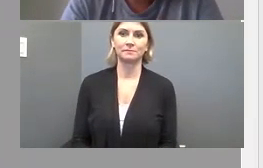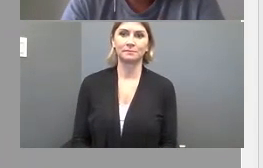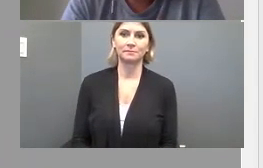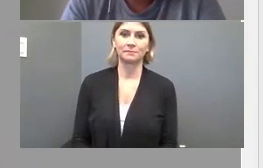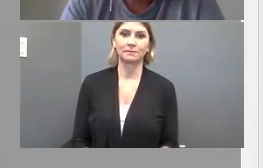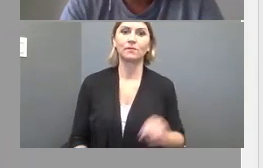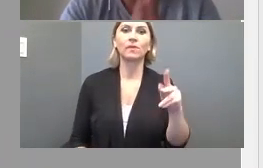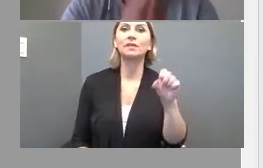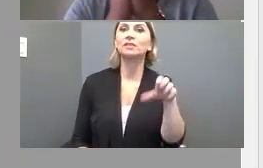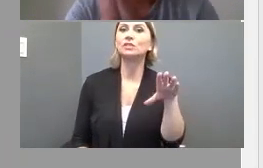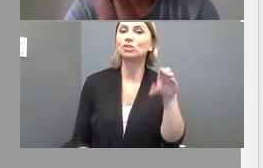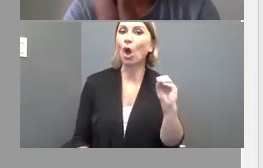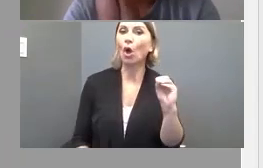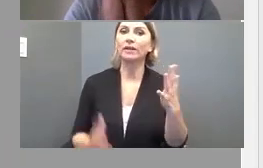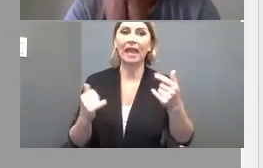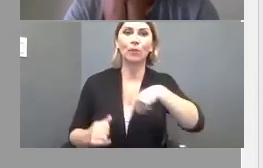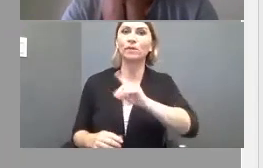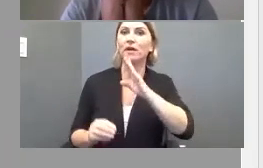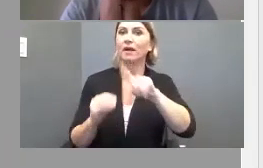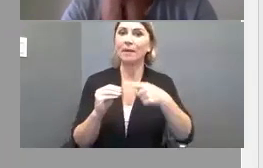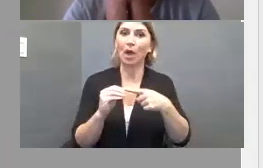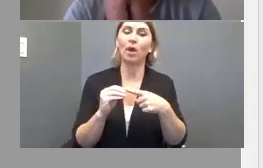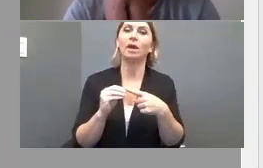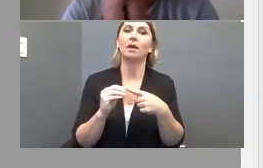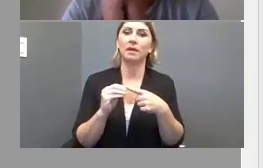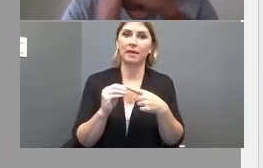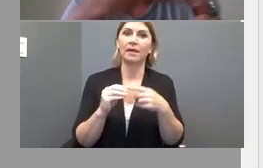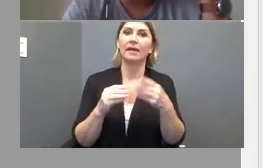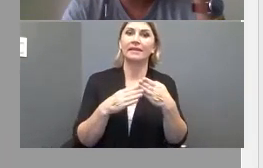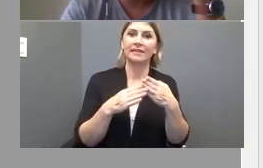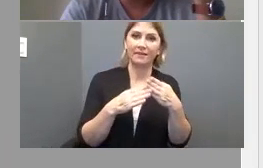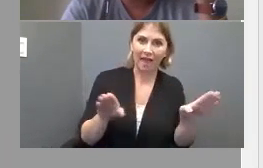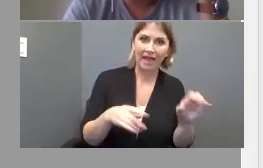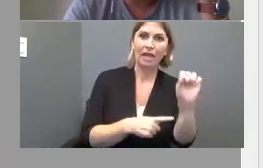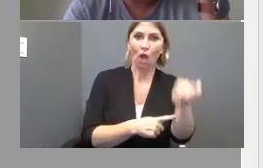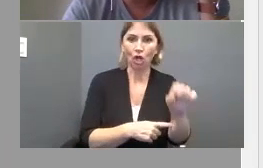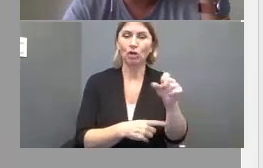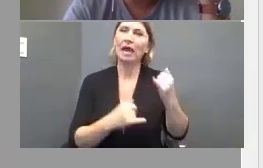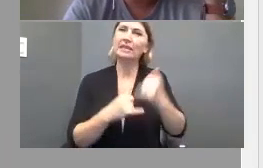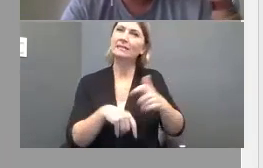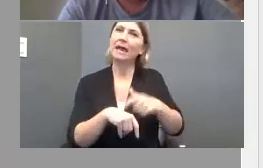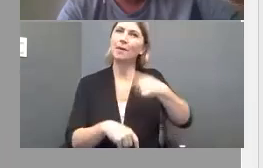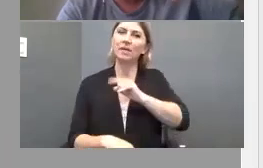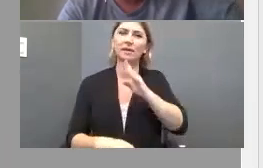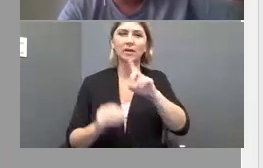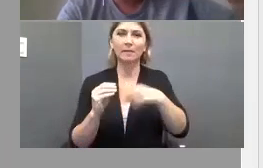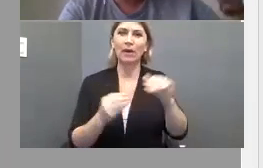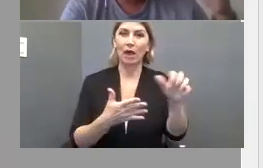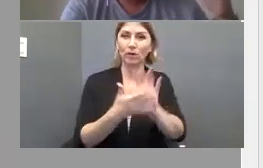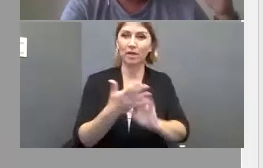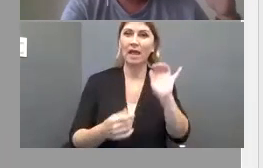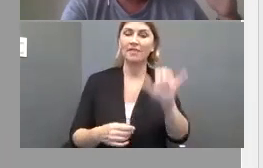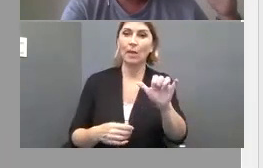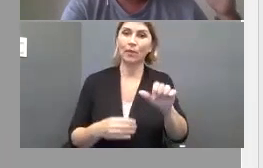Okay. So today we are going to talk about divide and conquer algorithms. Last time we talked about algorithms that were